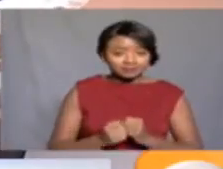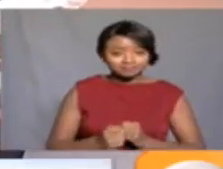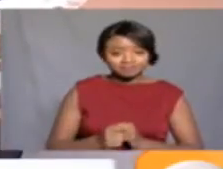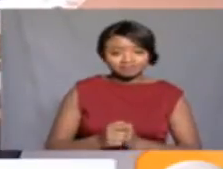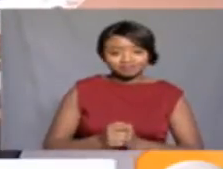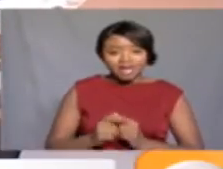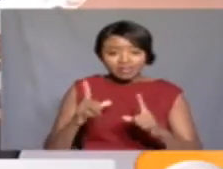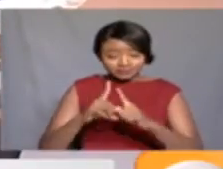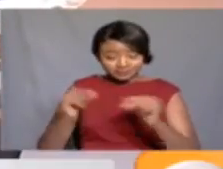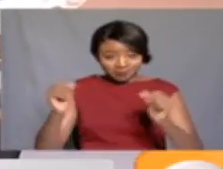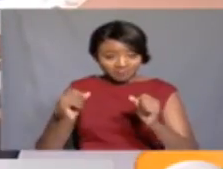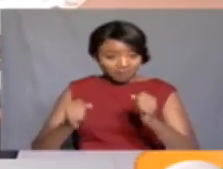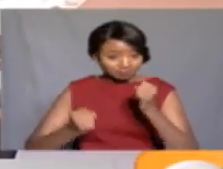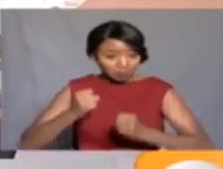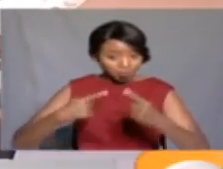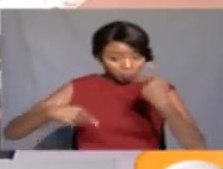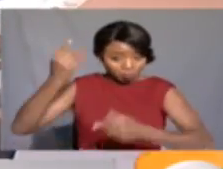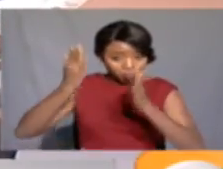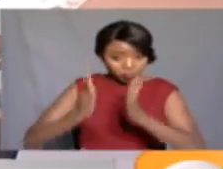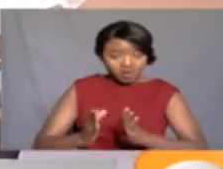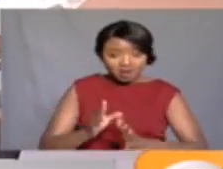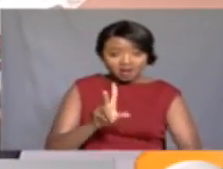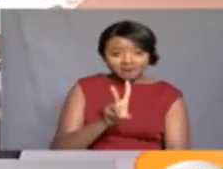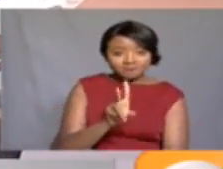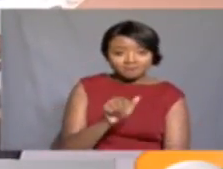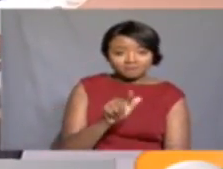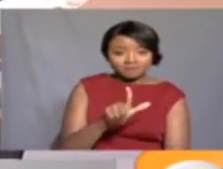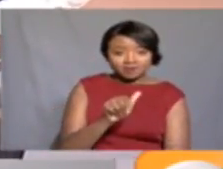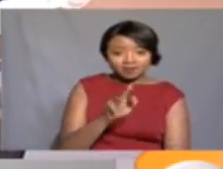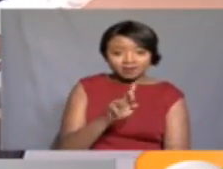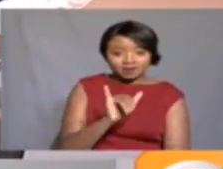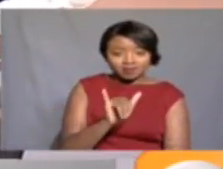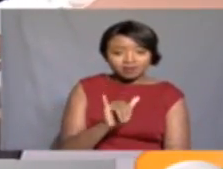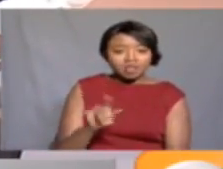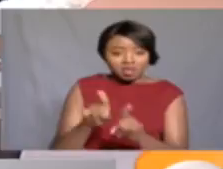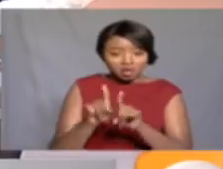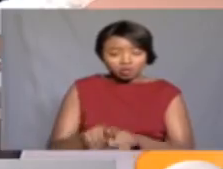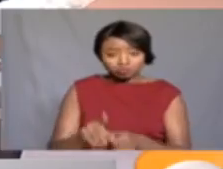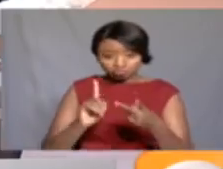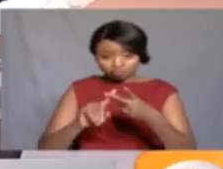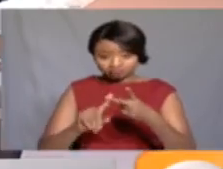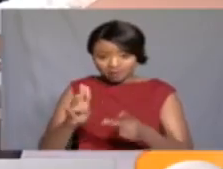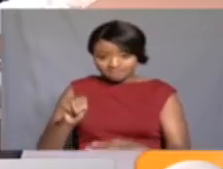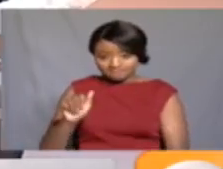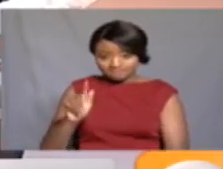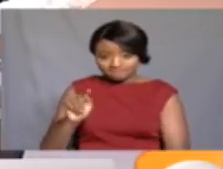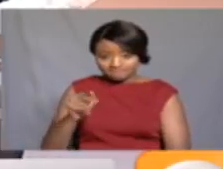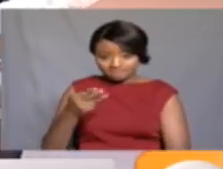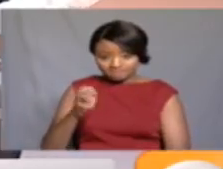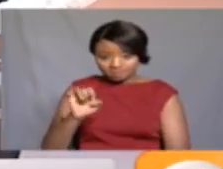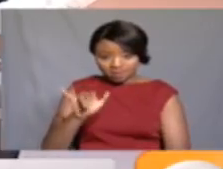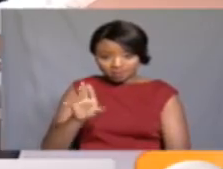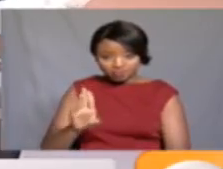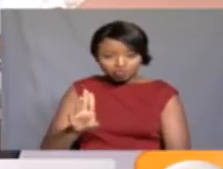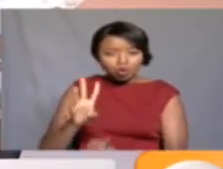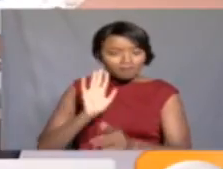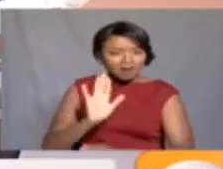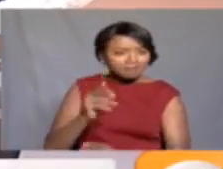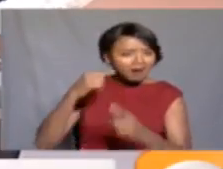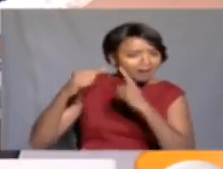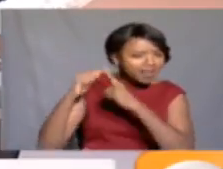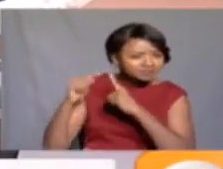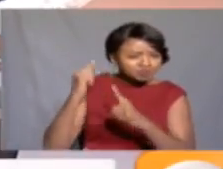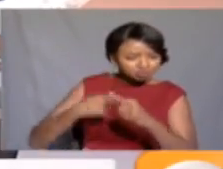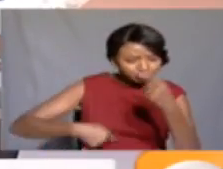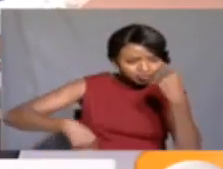Beijing Marathon champion Valary Aiyabei and two-time Africa Junior champion Mathew Kisorio used their experience to win the